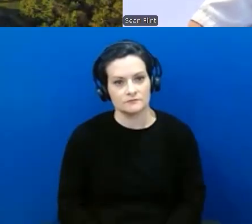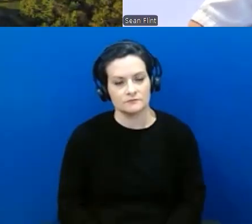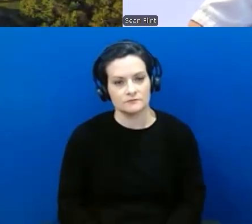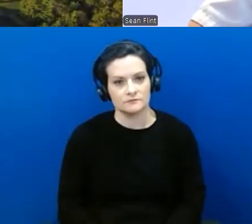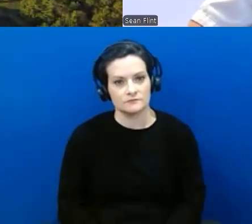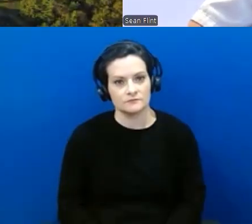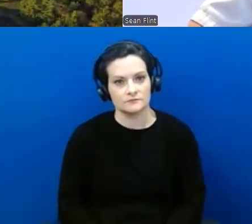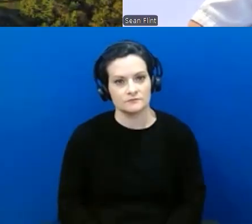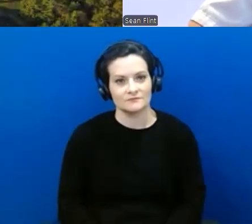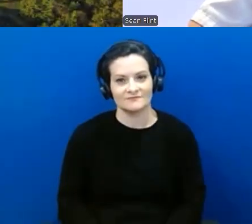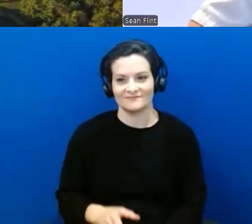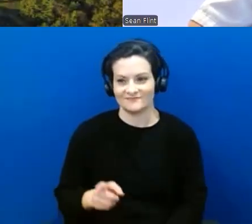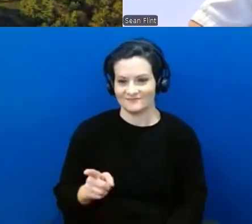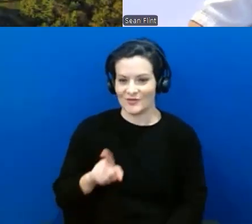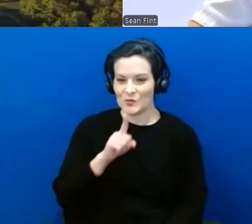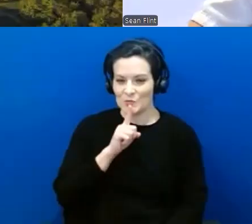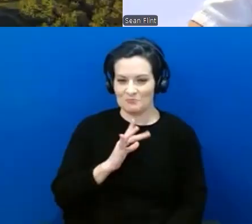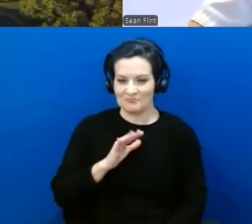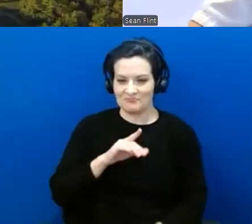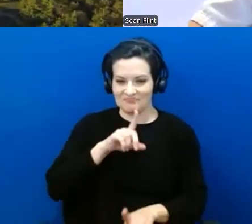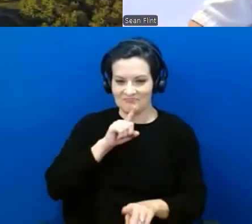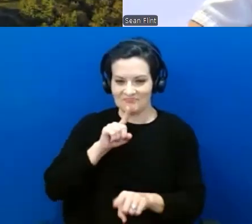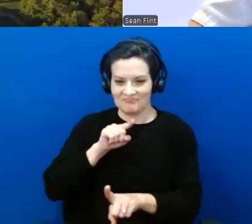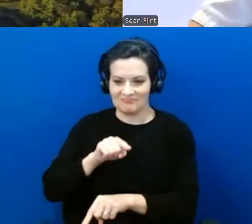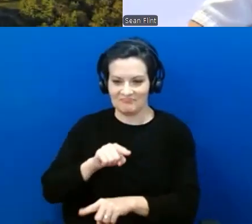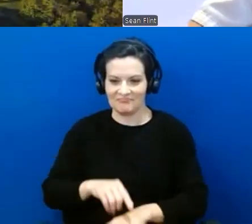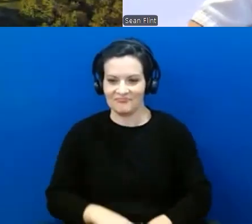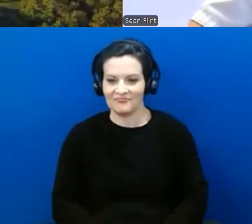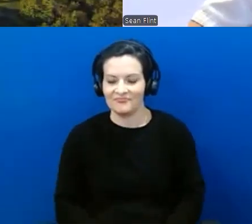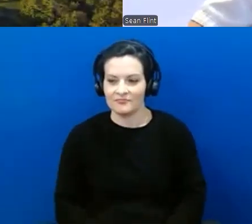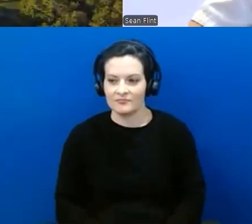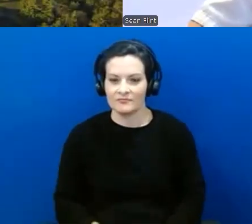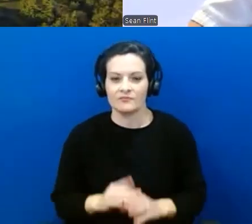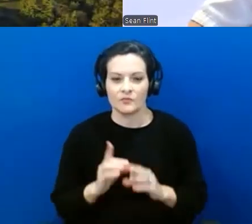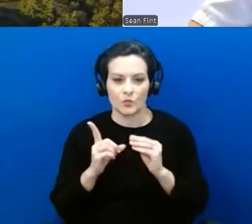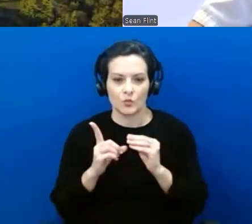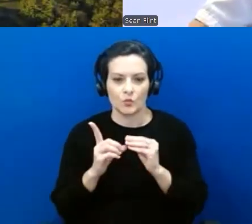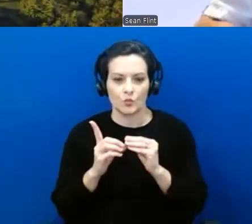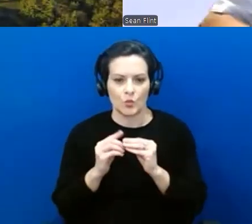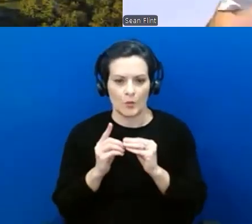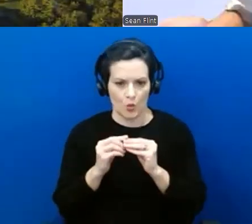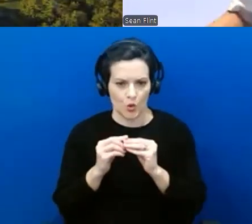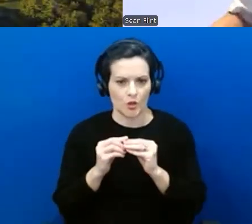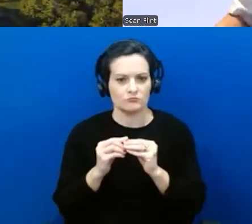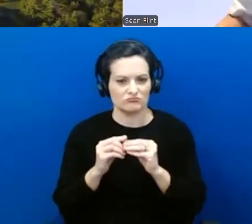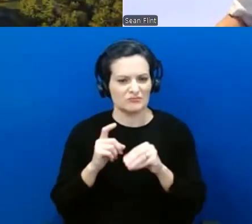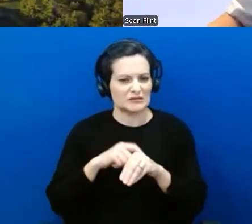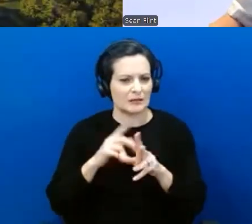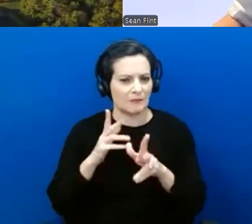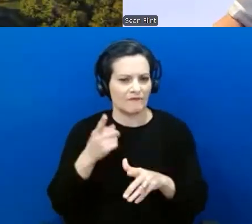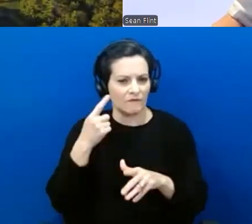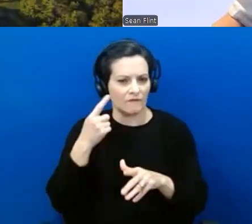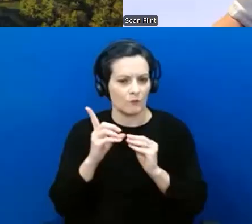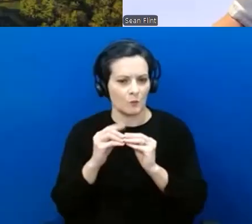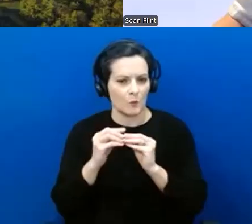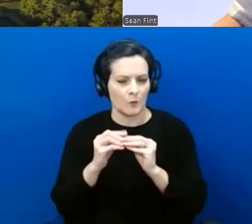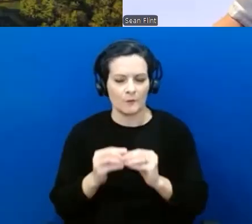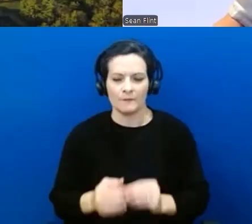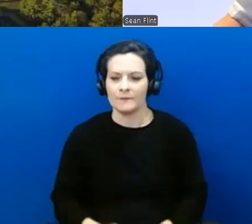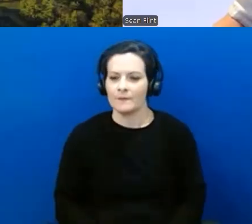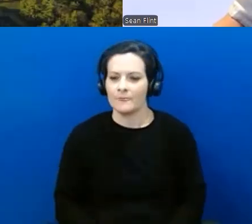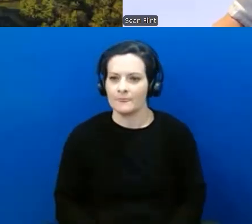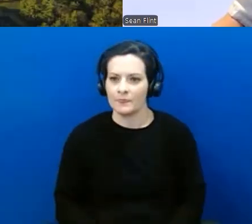You are hitting them out of the park. One more, I think we have time for another question. This one